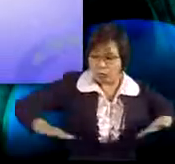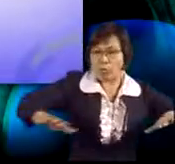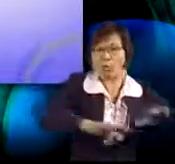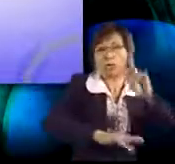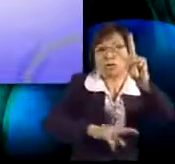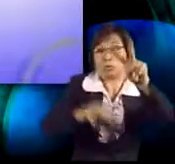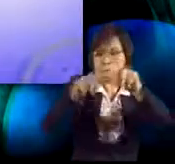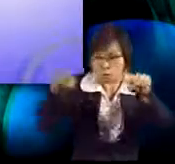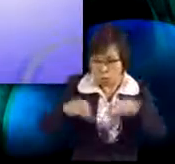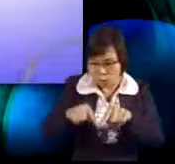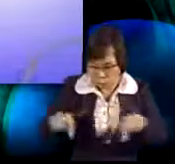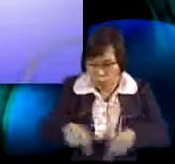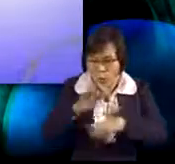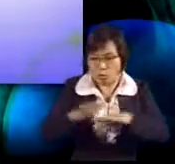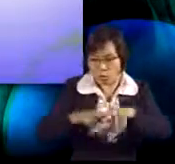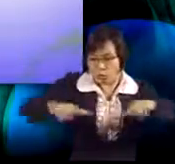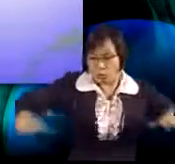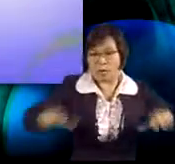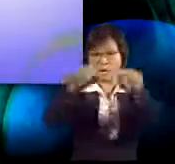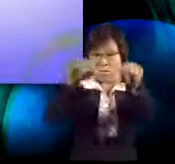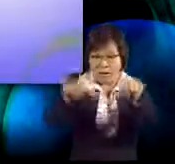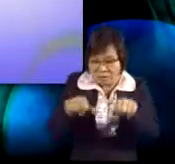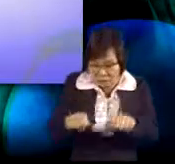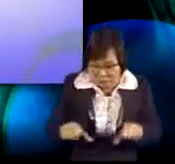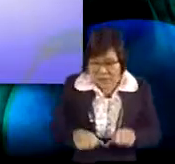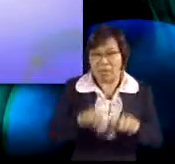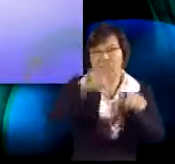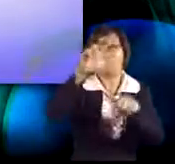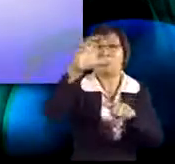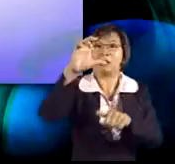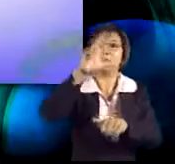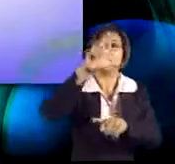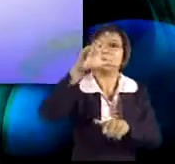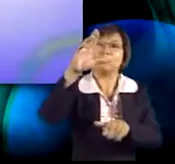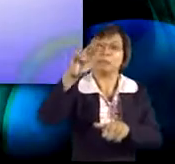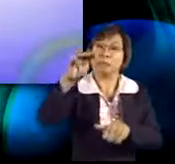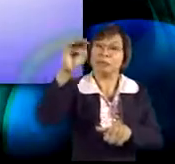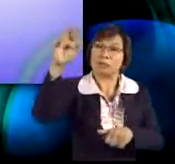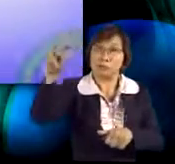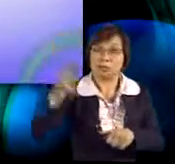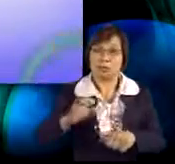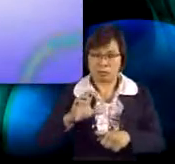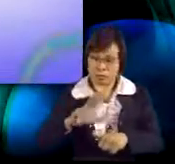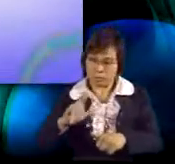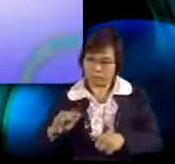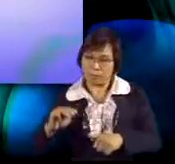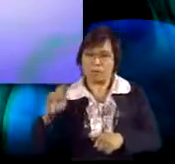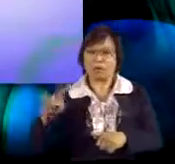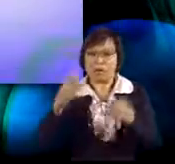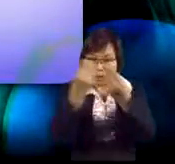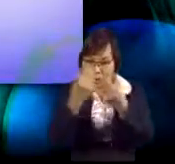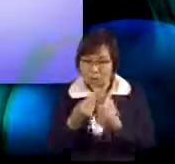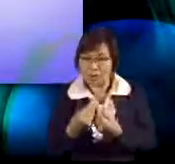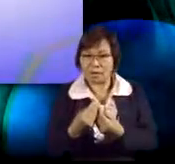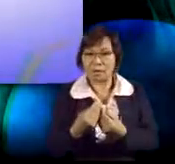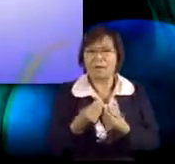are placed on the floor. The area of each carpet is 3 meters square. Calculate the area in meters square of the floor which